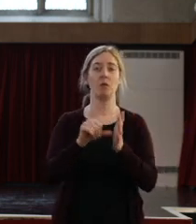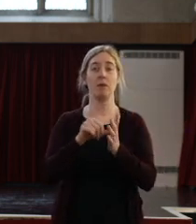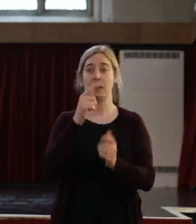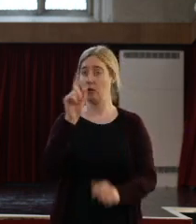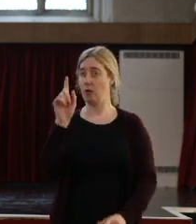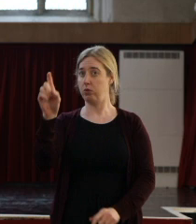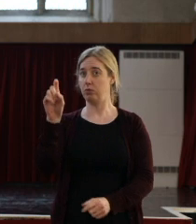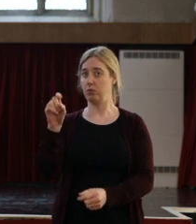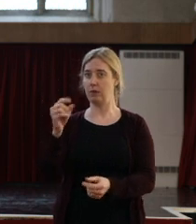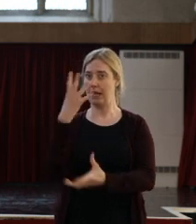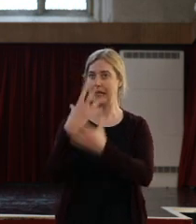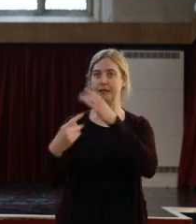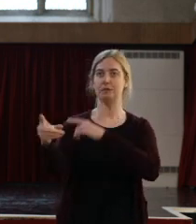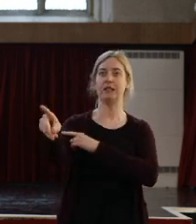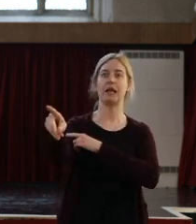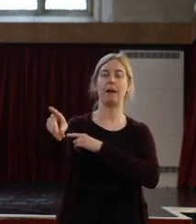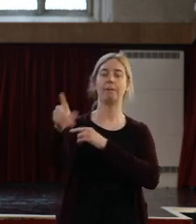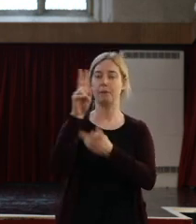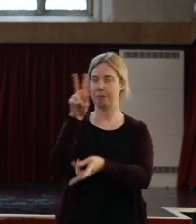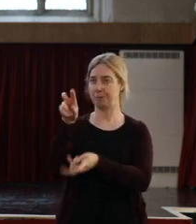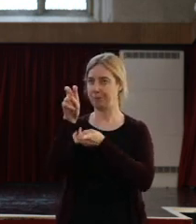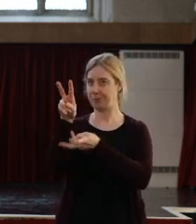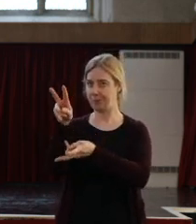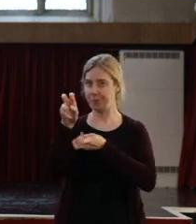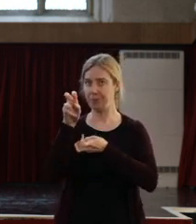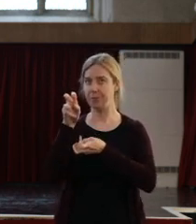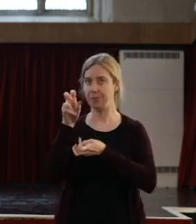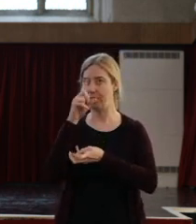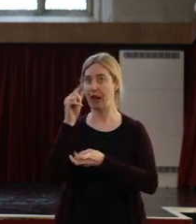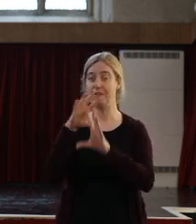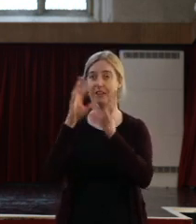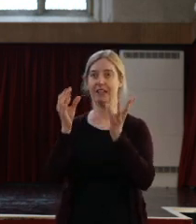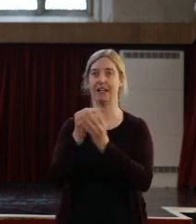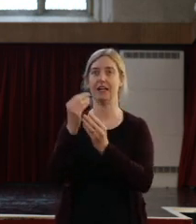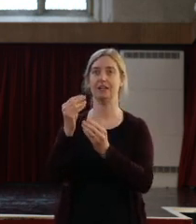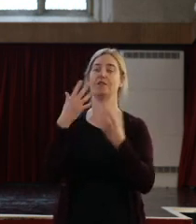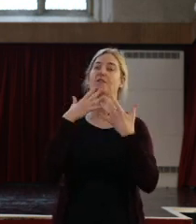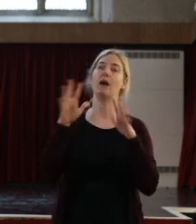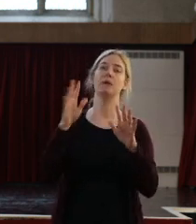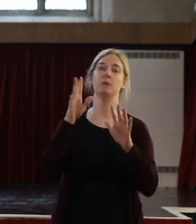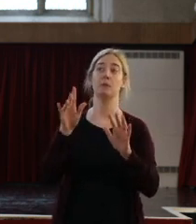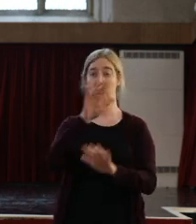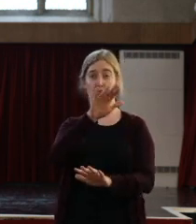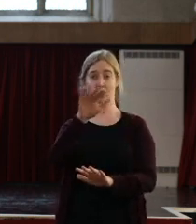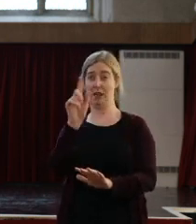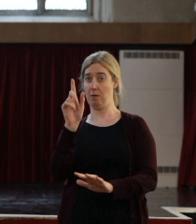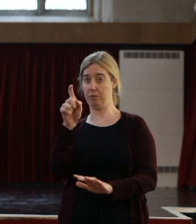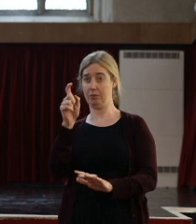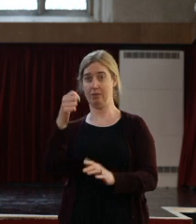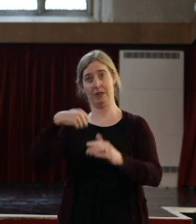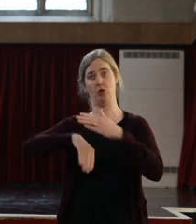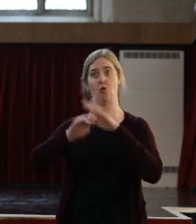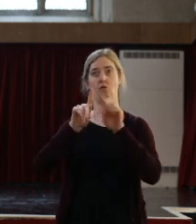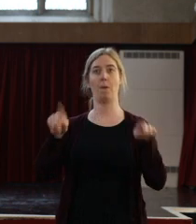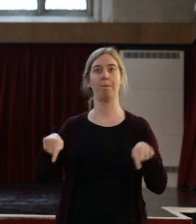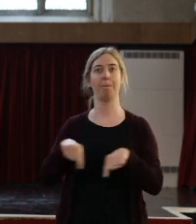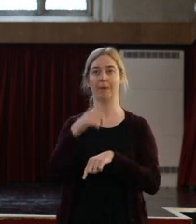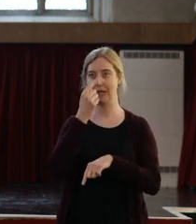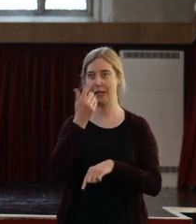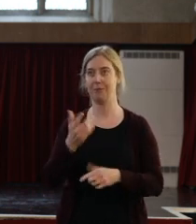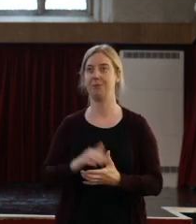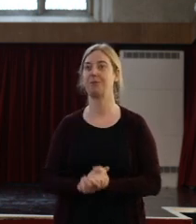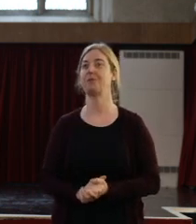button and be inspired and meet your heroes on a screen is incredible. So yeah, thank you.